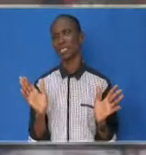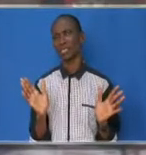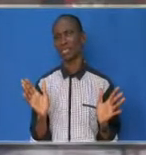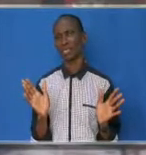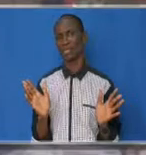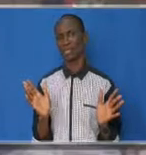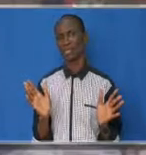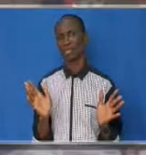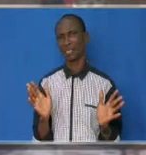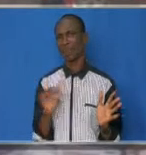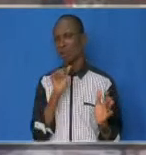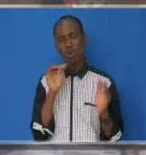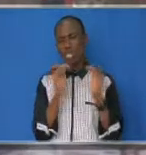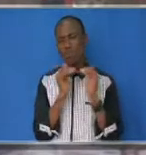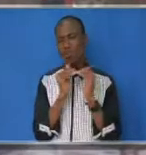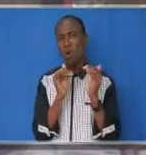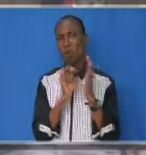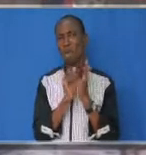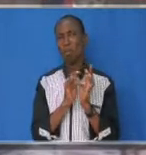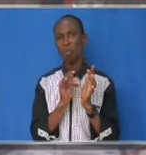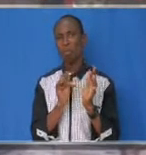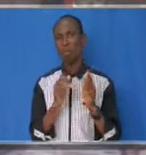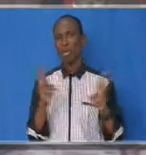A subo a usie